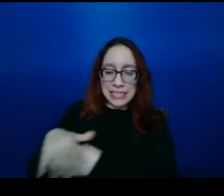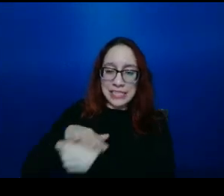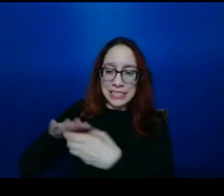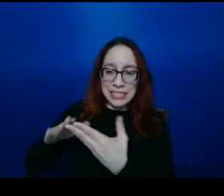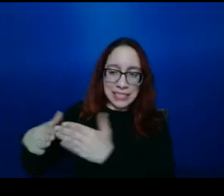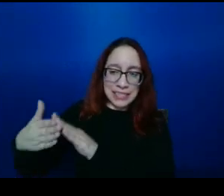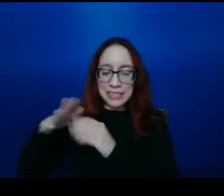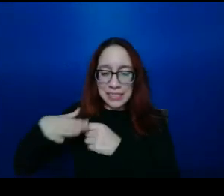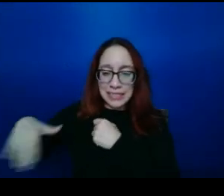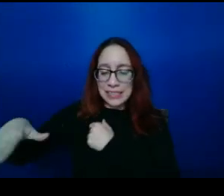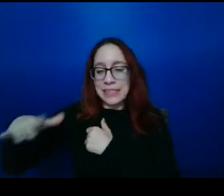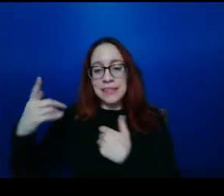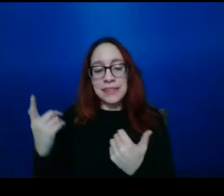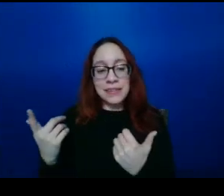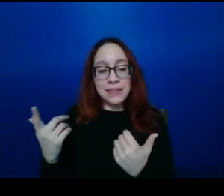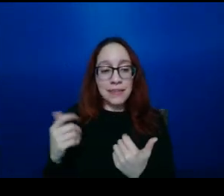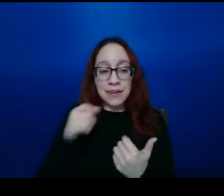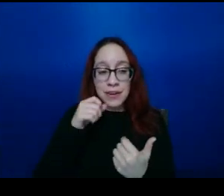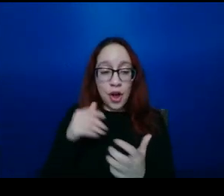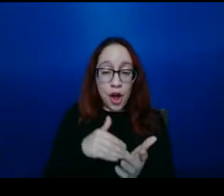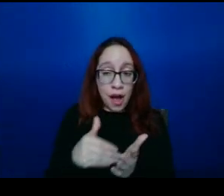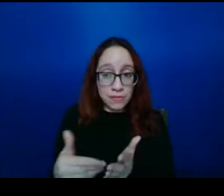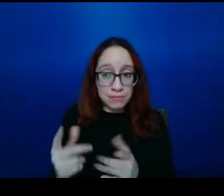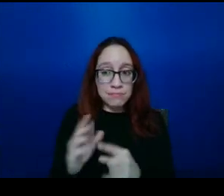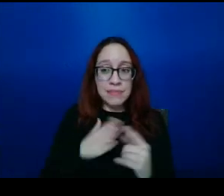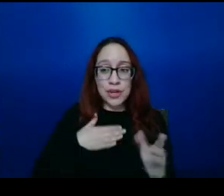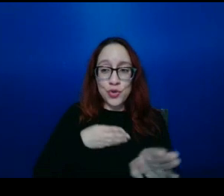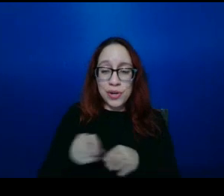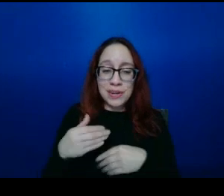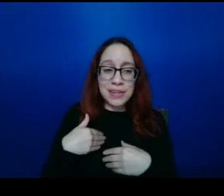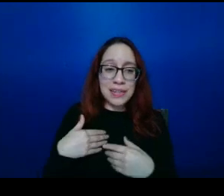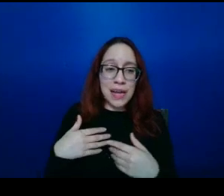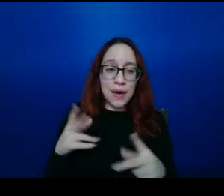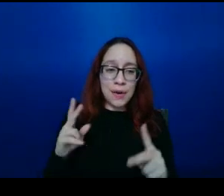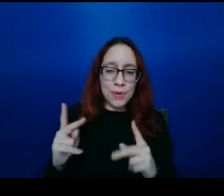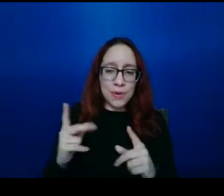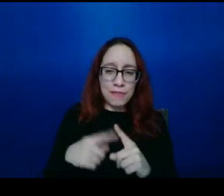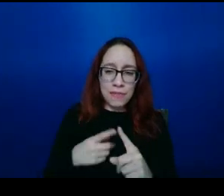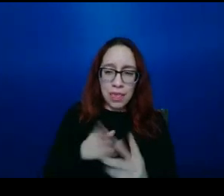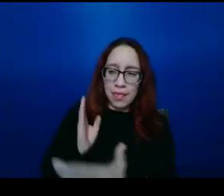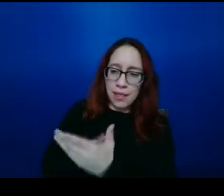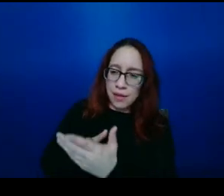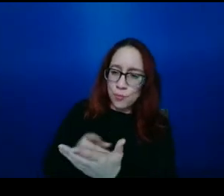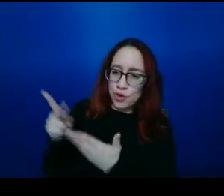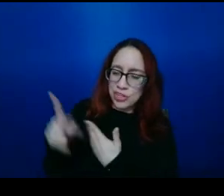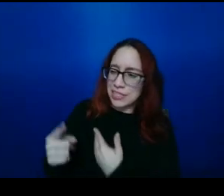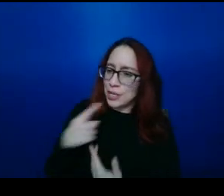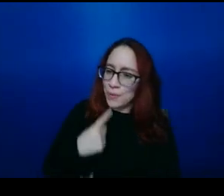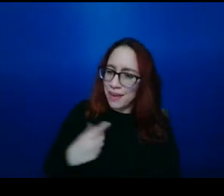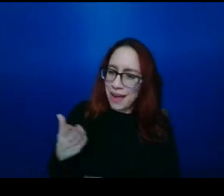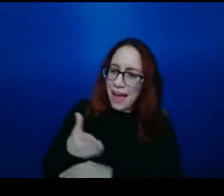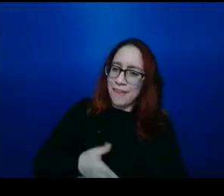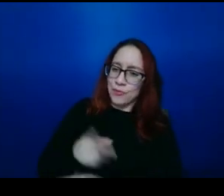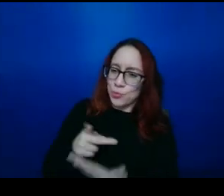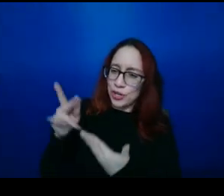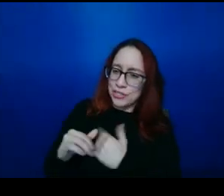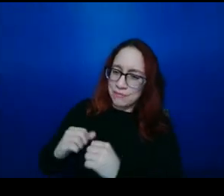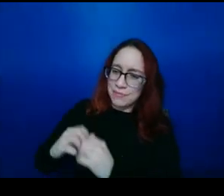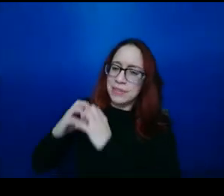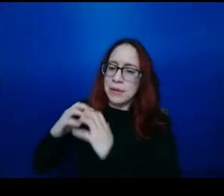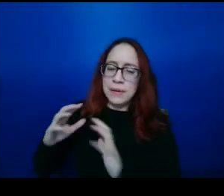fact, not often in my career have I had opponents of a project come back to me after the project